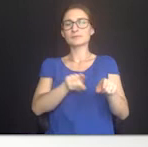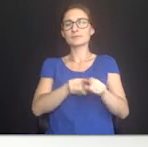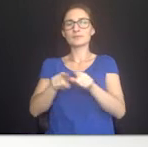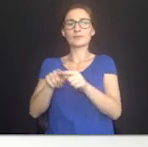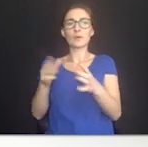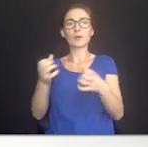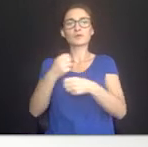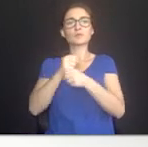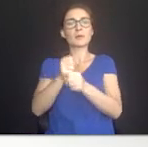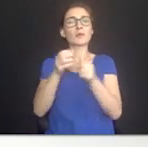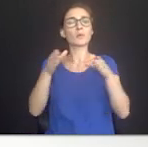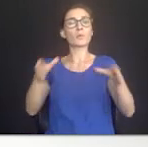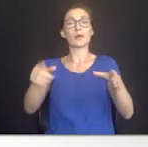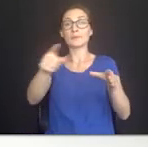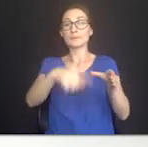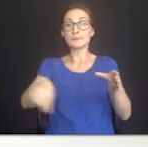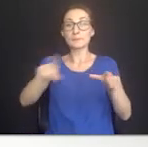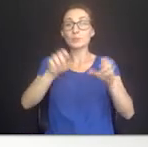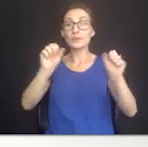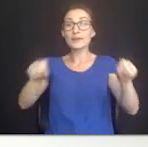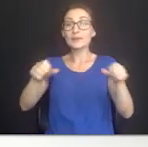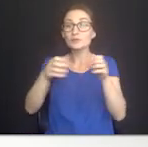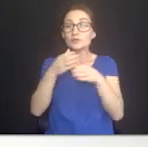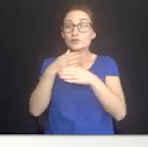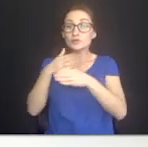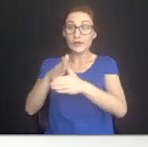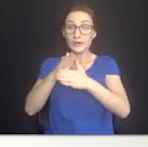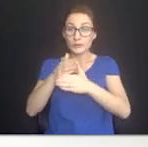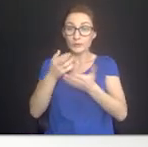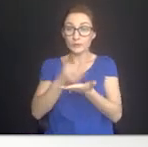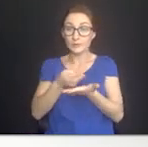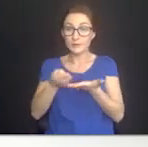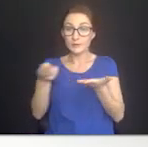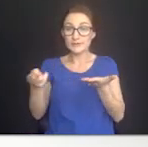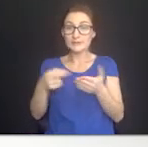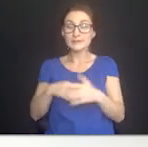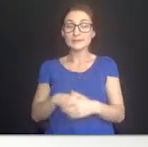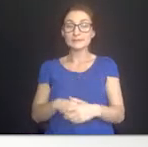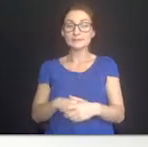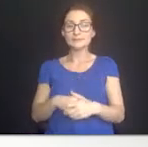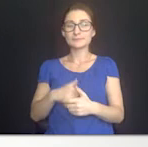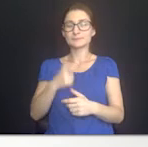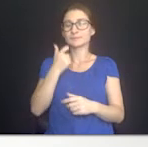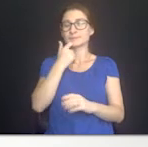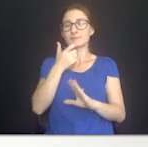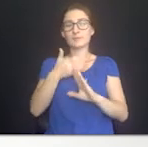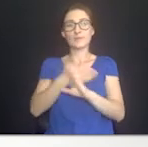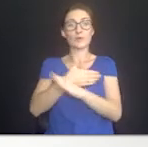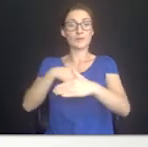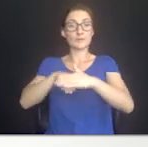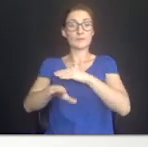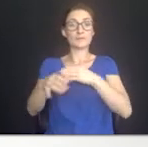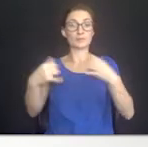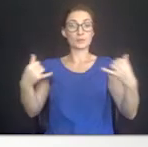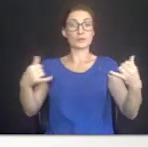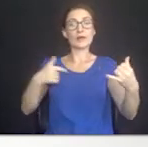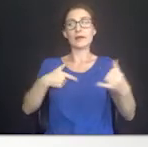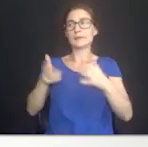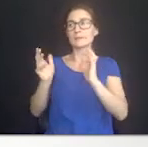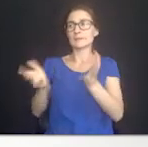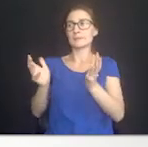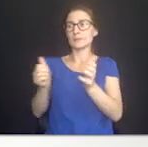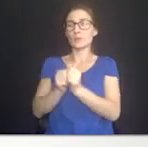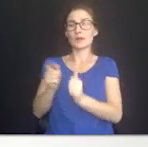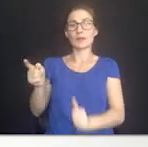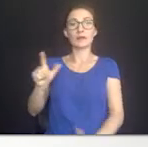to create a way for you to share those resources with us. Just before we came in here